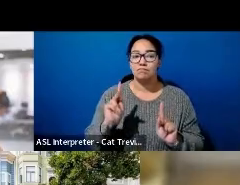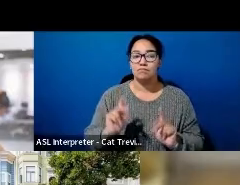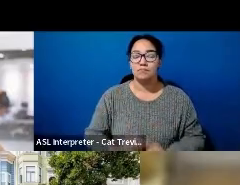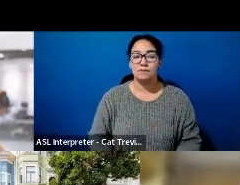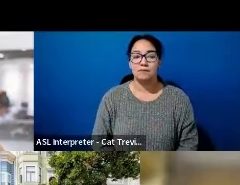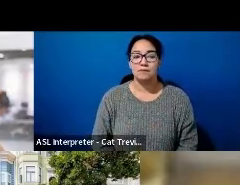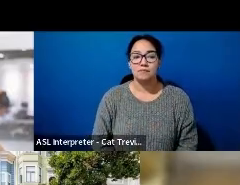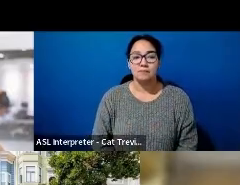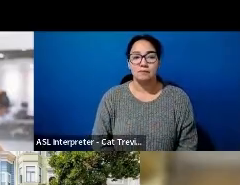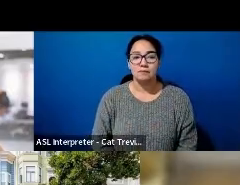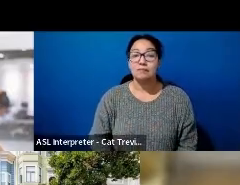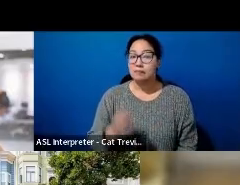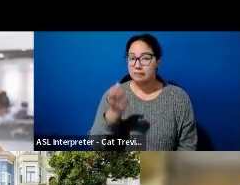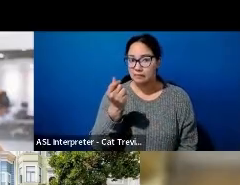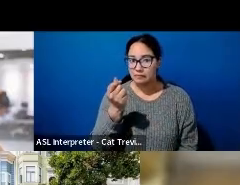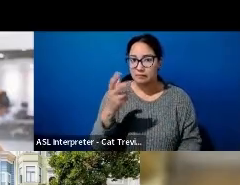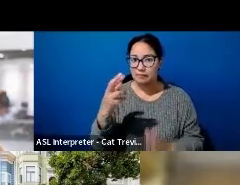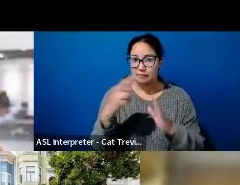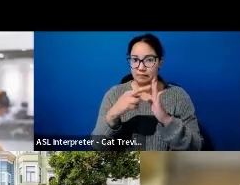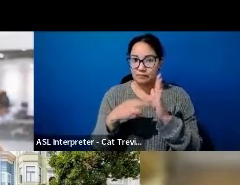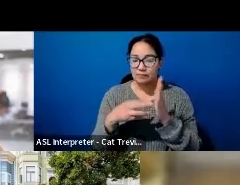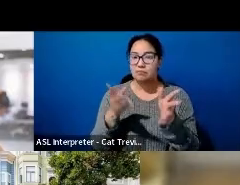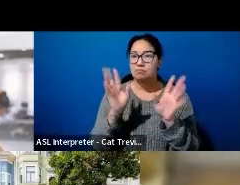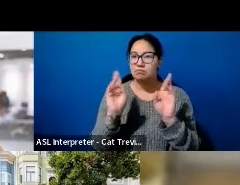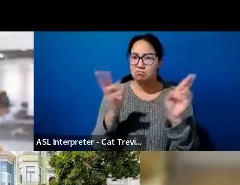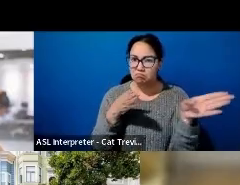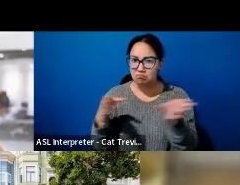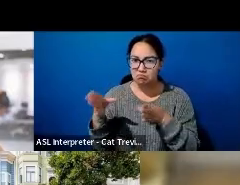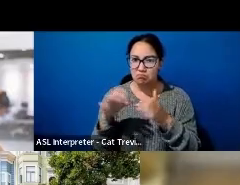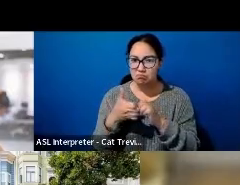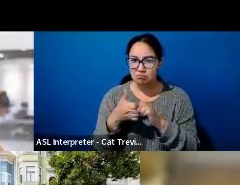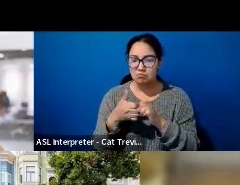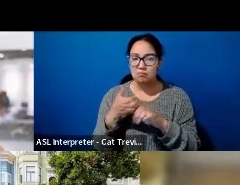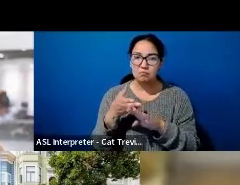A little bit of housekeeping before we begin.